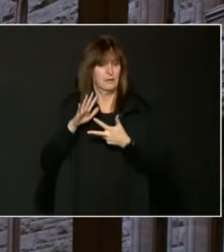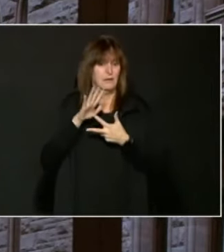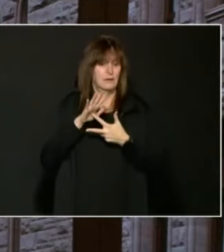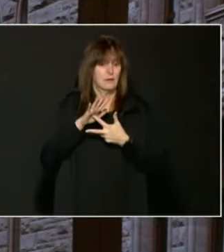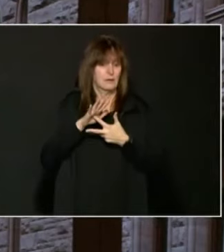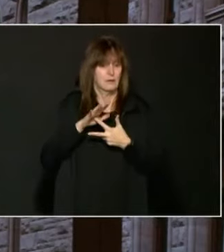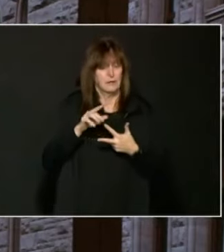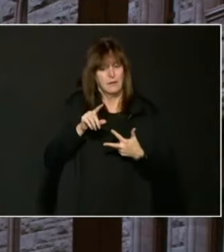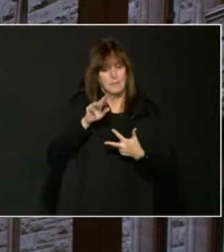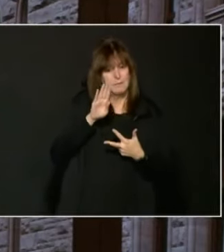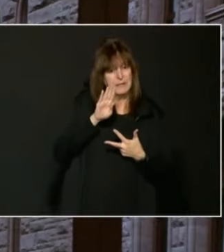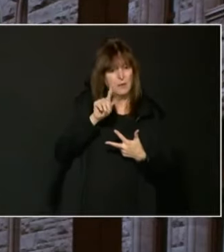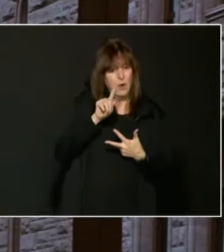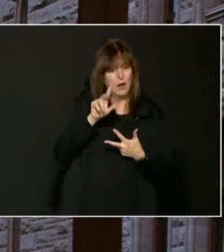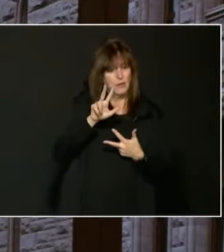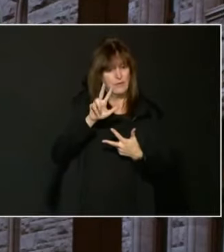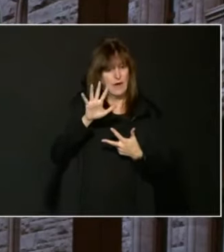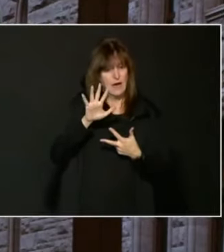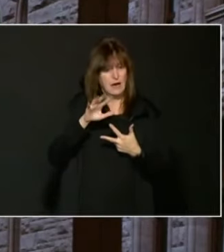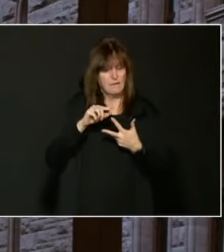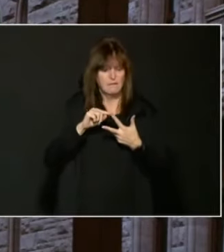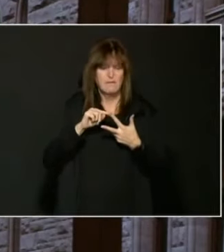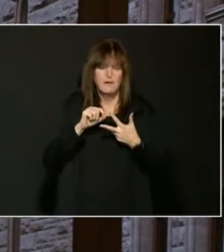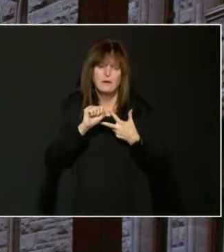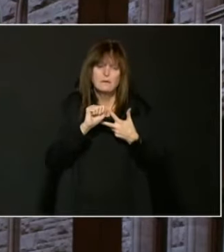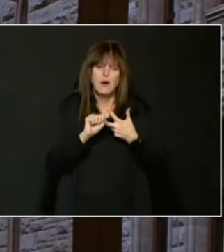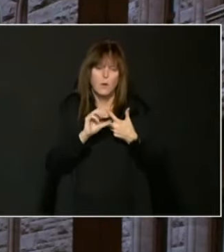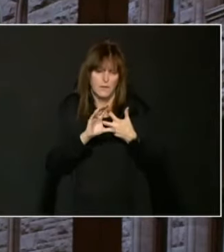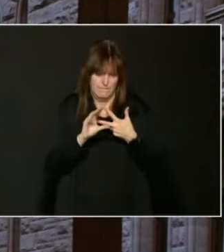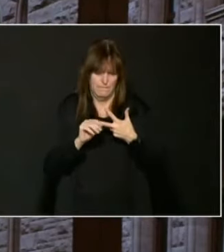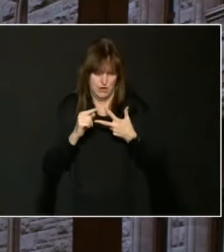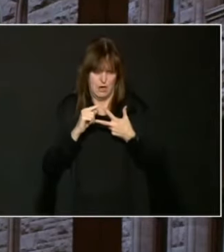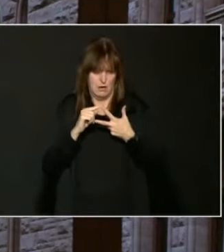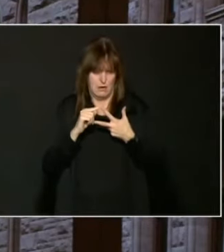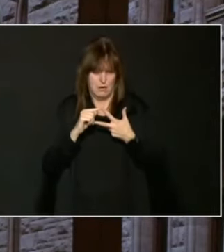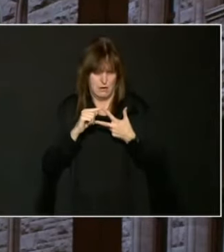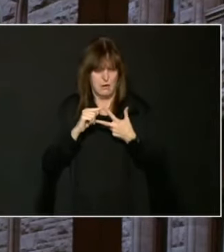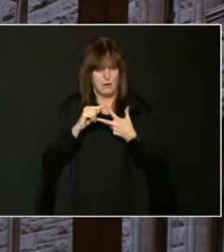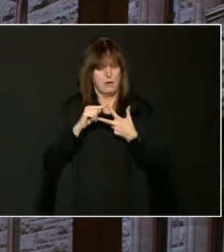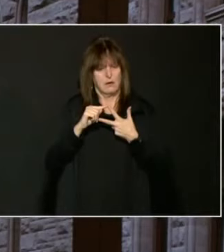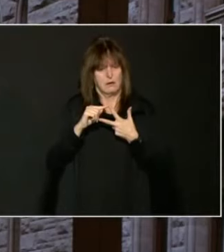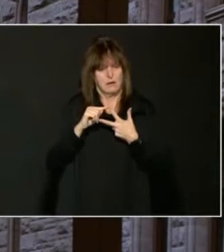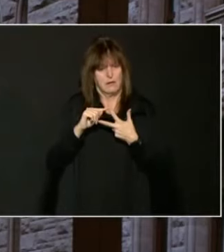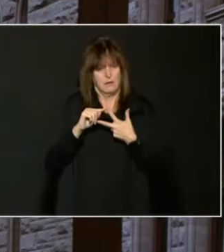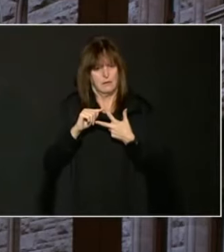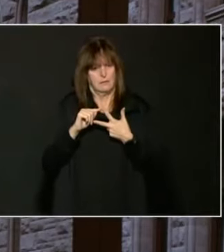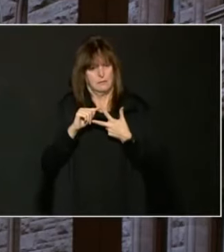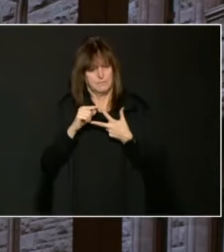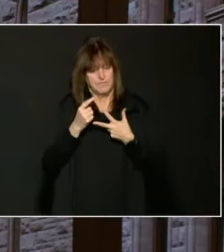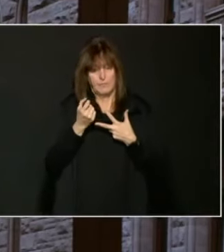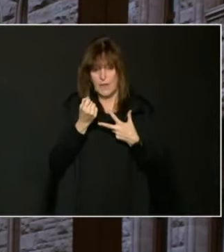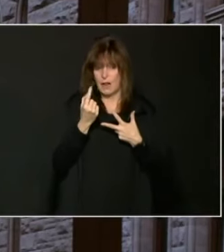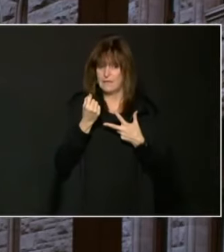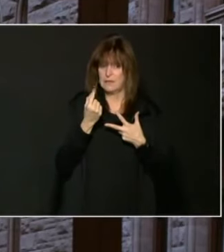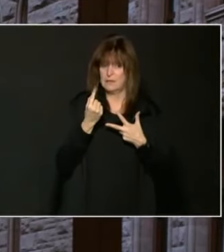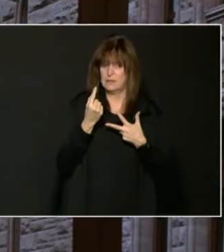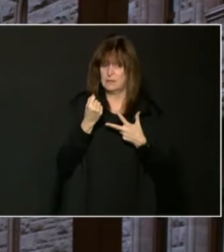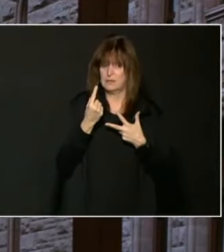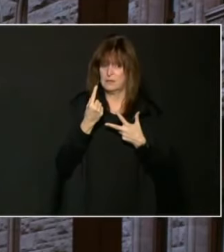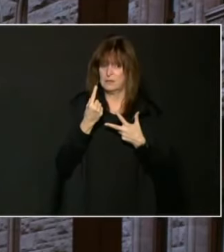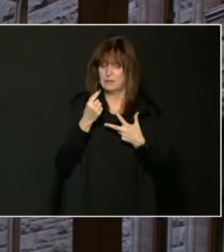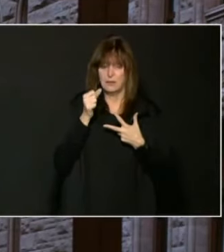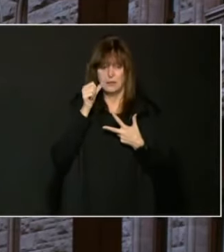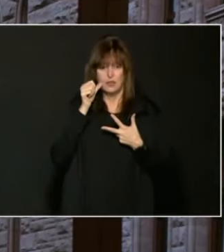B1351, the so-called South African variant, and that was up 2 from yesterday, and we continue to have some others tested and followed